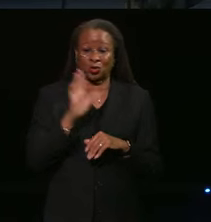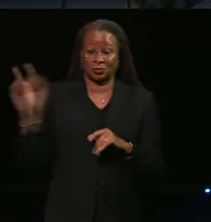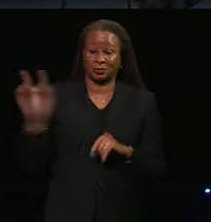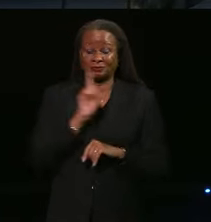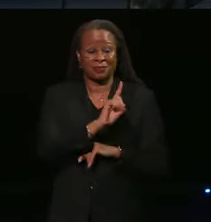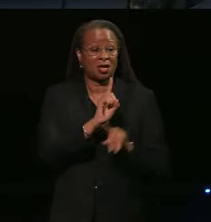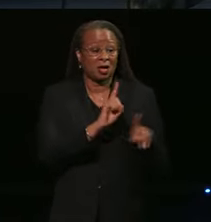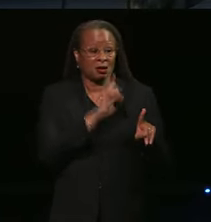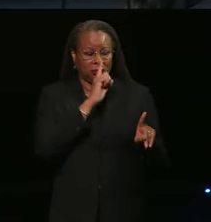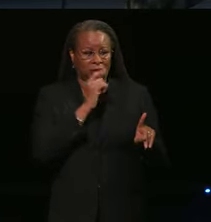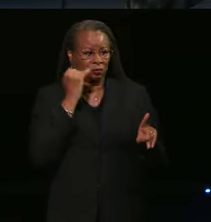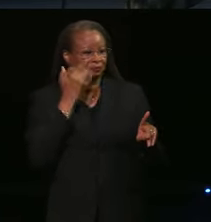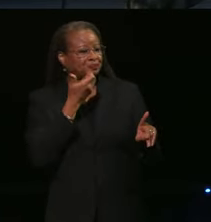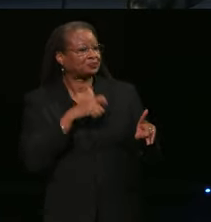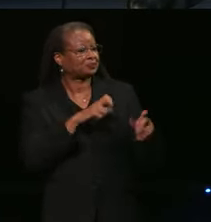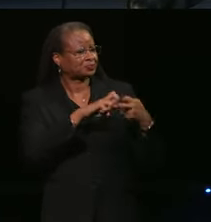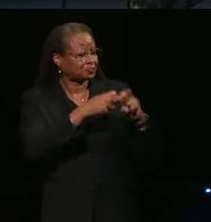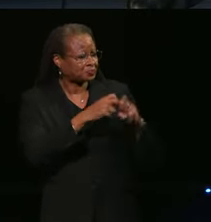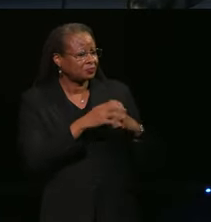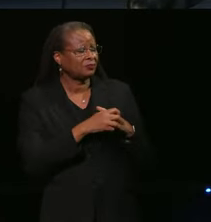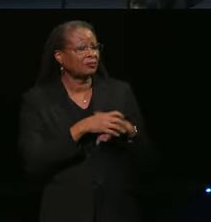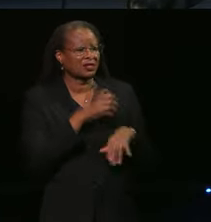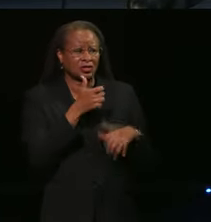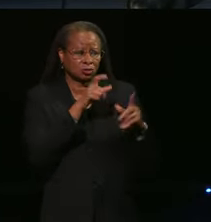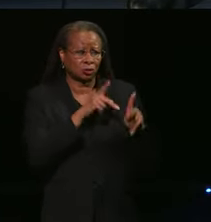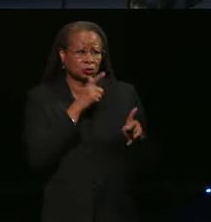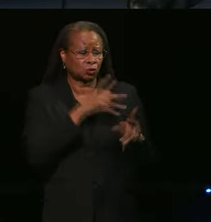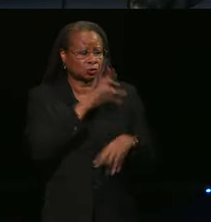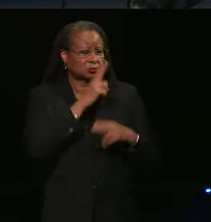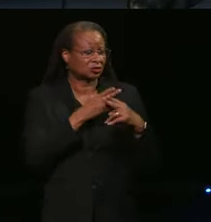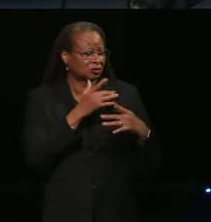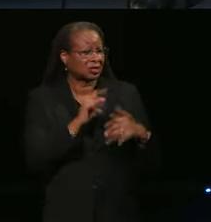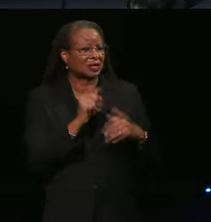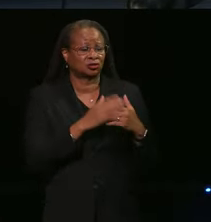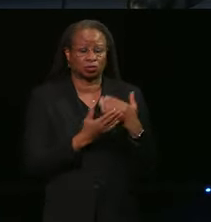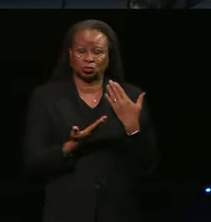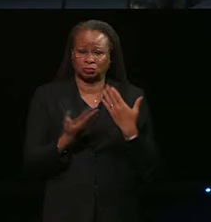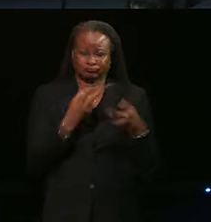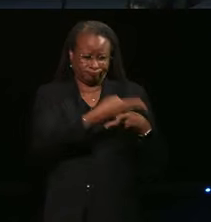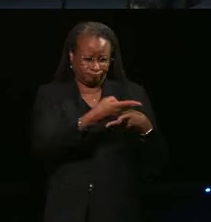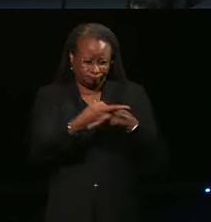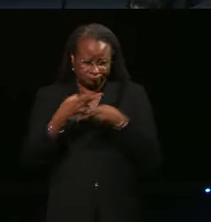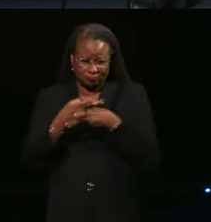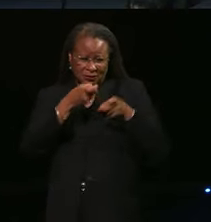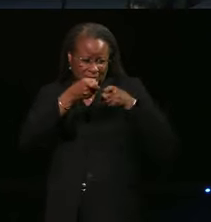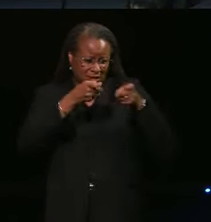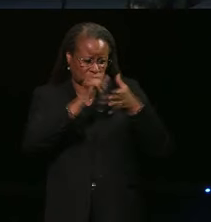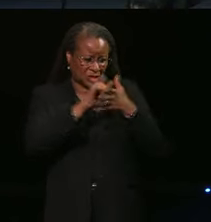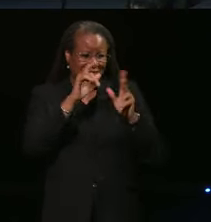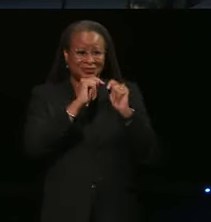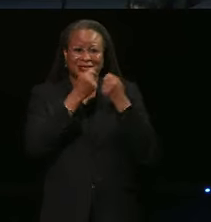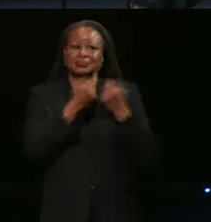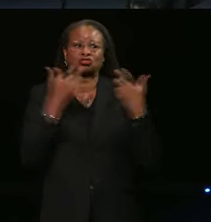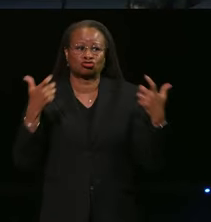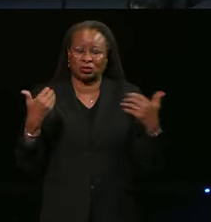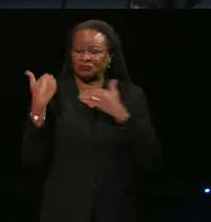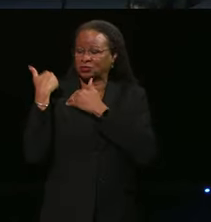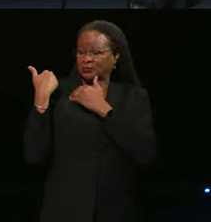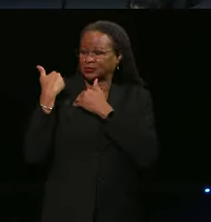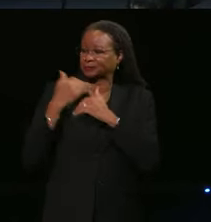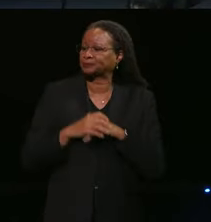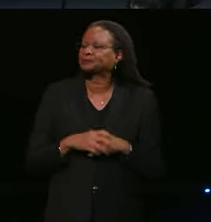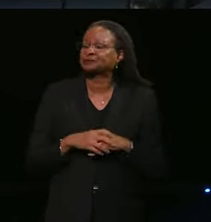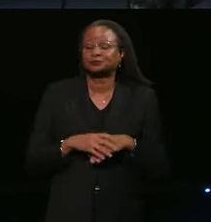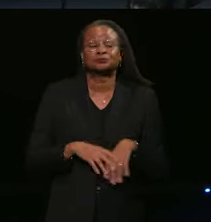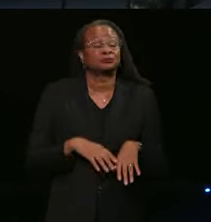back, but also if there's any problems, you're the one that they come to. So yeah. To oversee a team like that, I know is a great responsibility. Yeah,